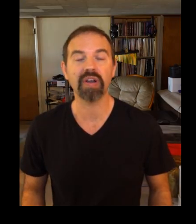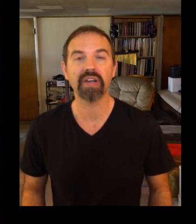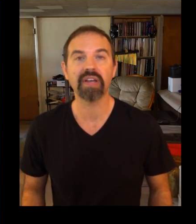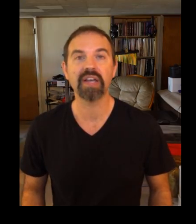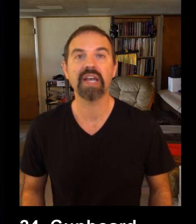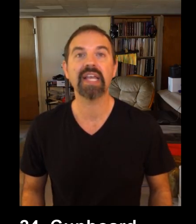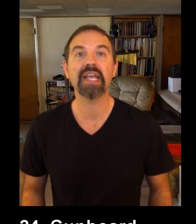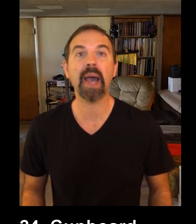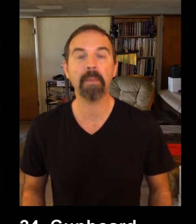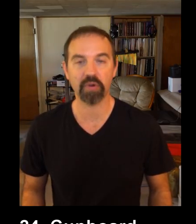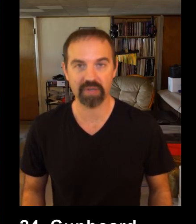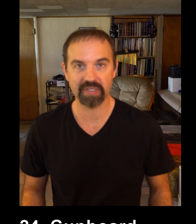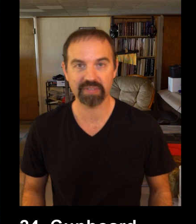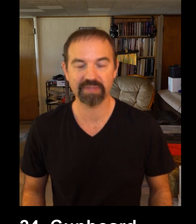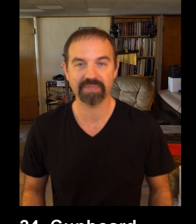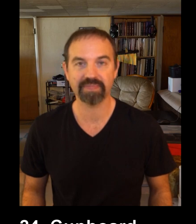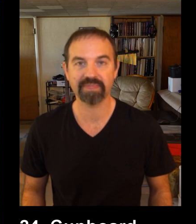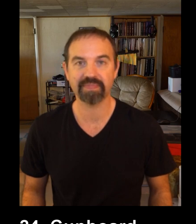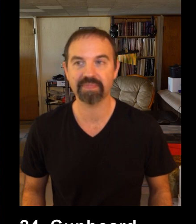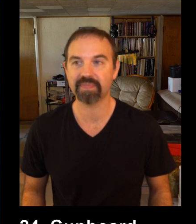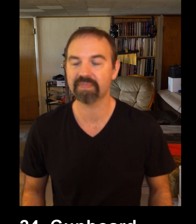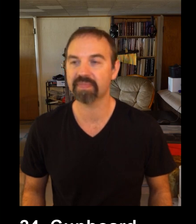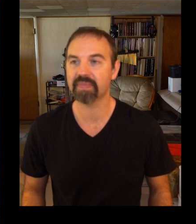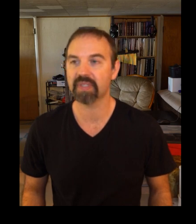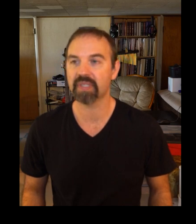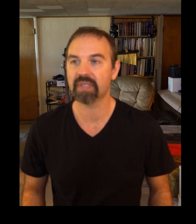24, cupboard.